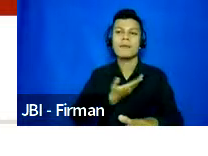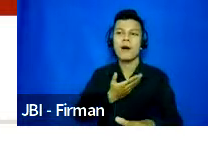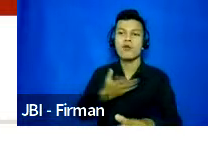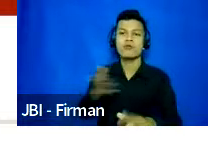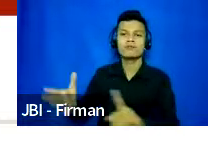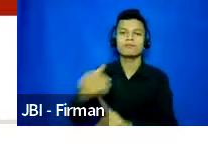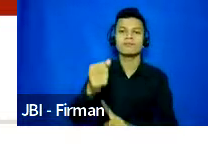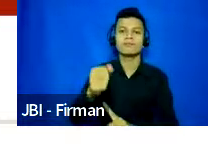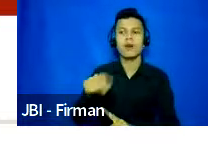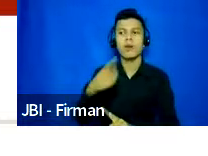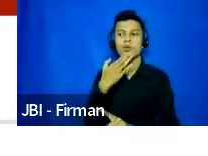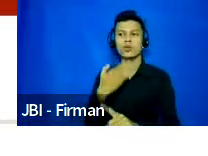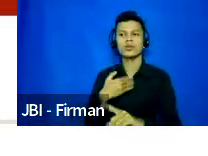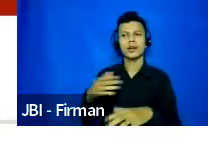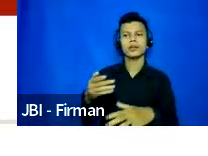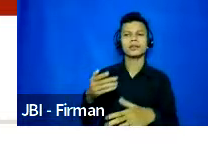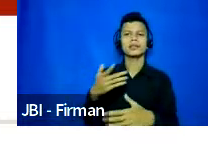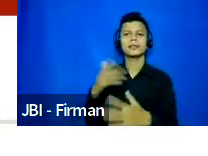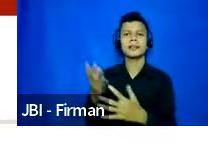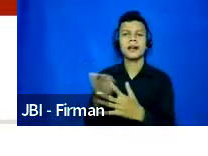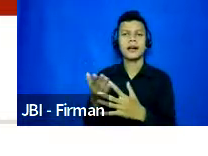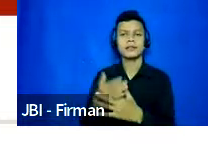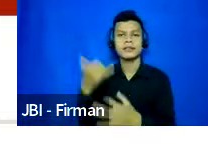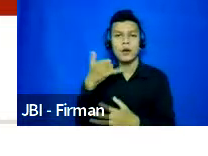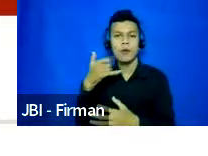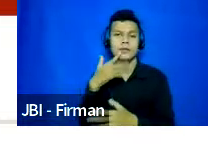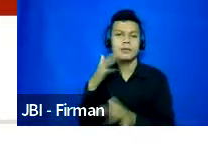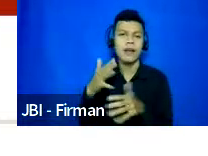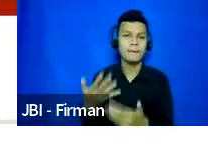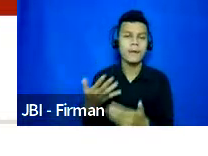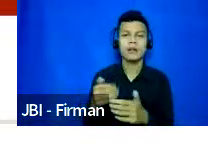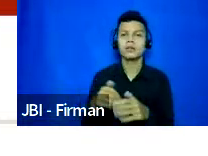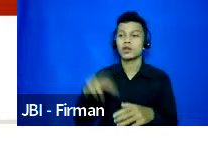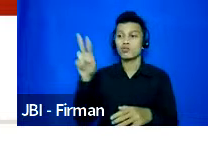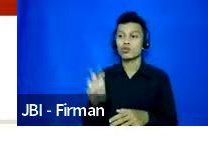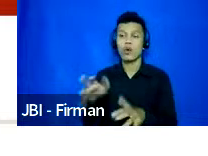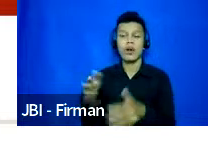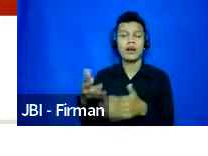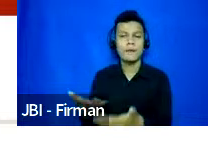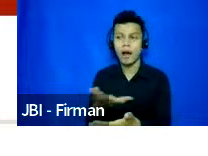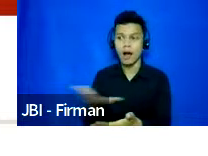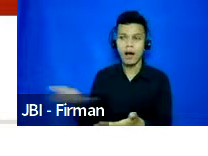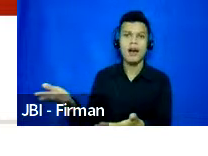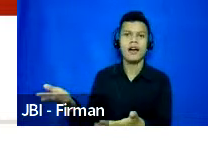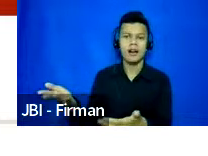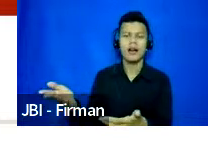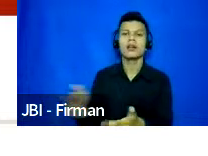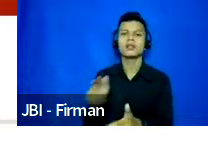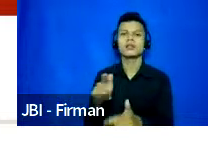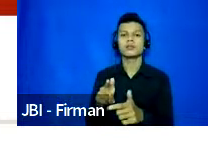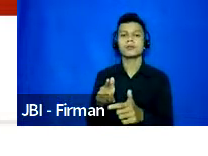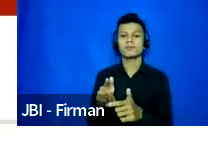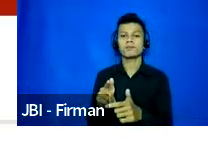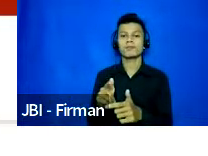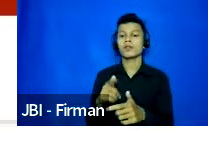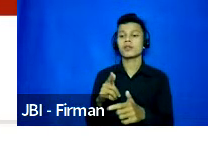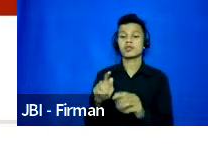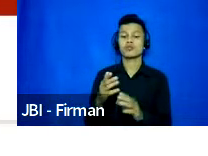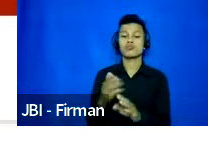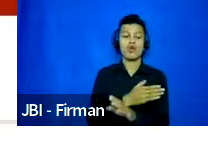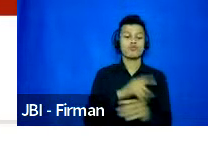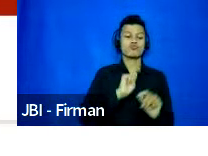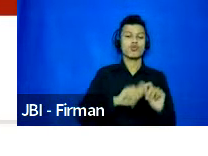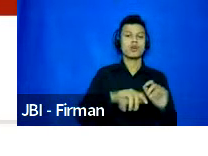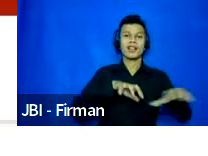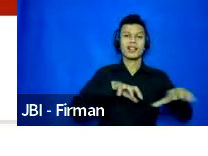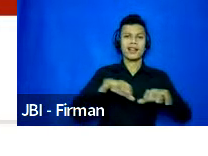may have, what their needs are. Before finalizing the strategies for the program pivot we were going